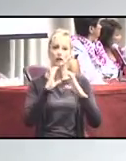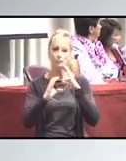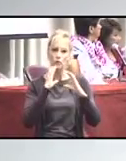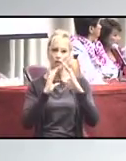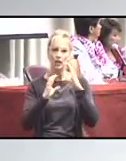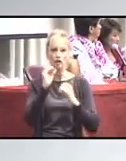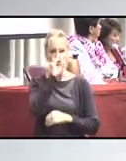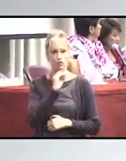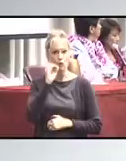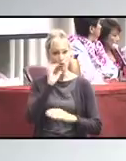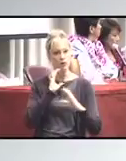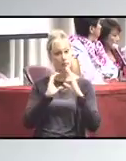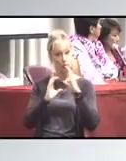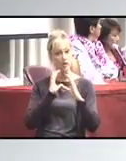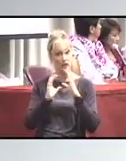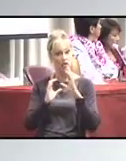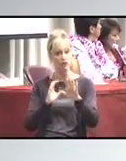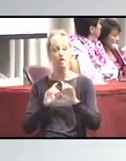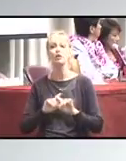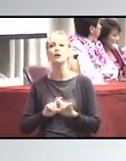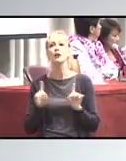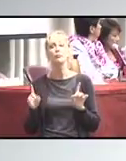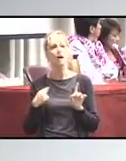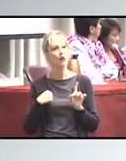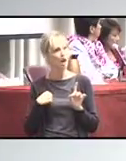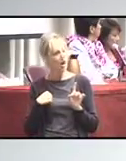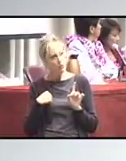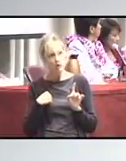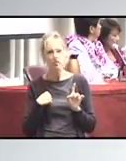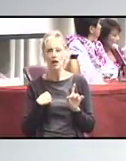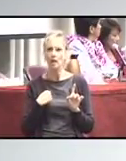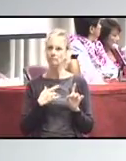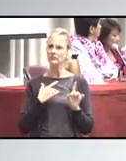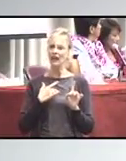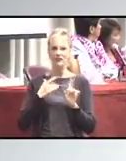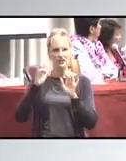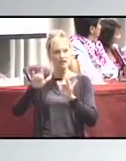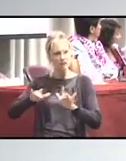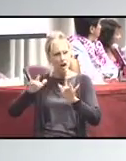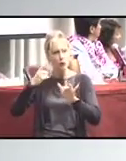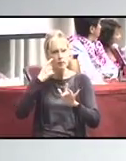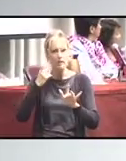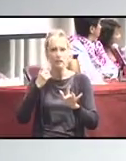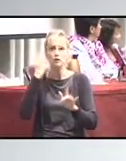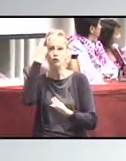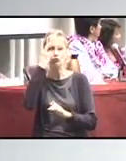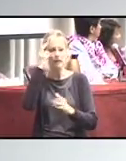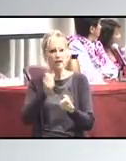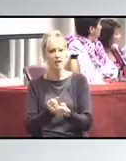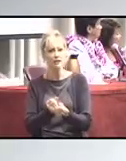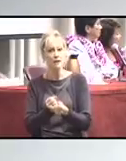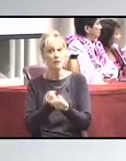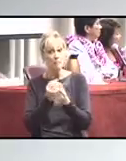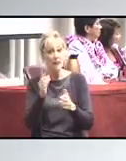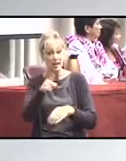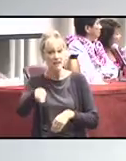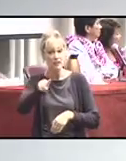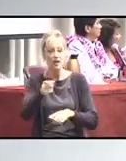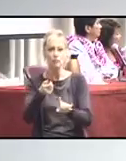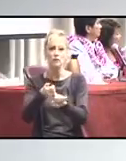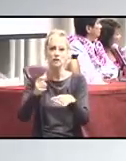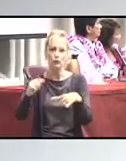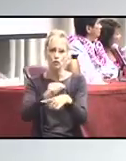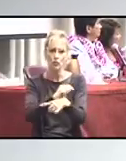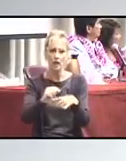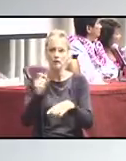oral communication here. But I was kind of felt sorry because I realized a lot of them were self-trained. They were